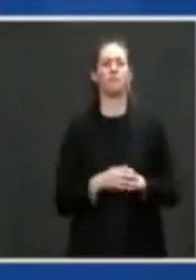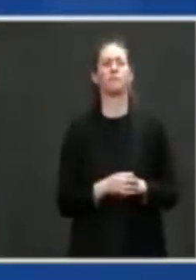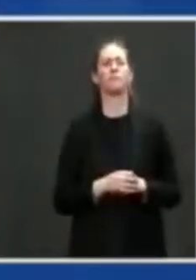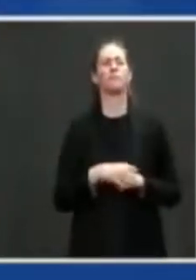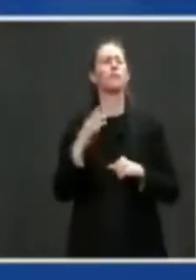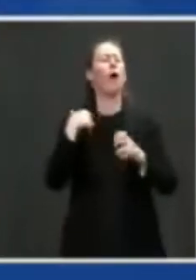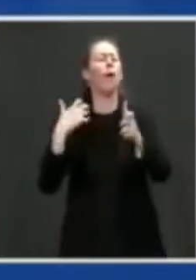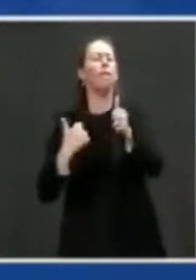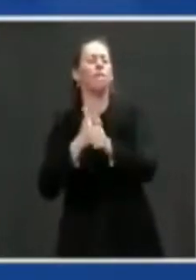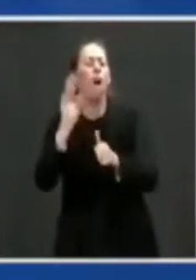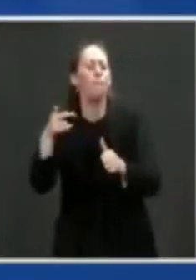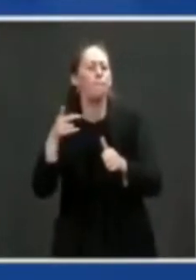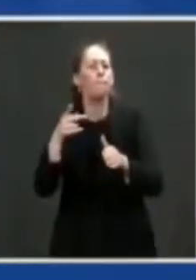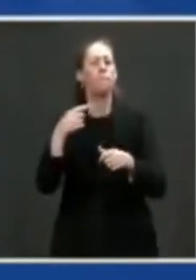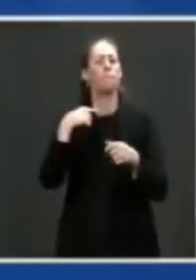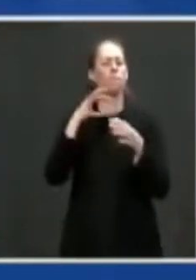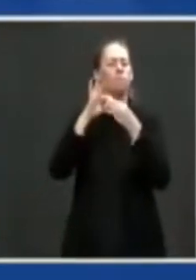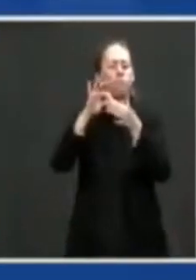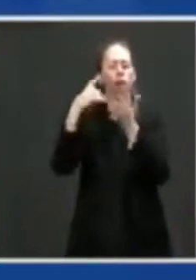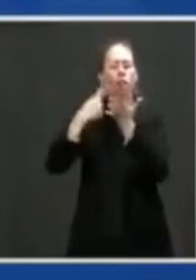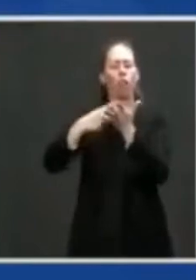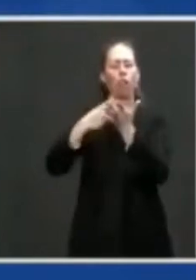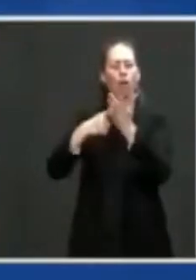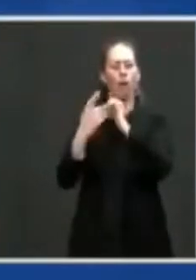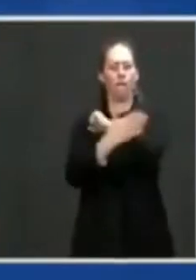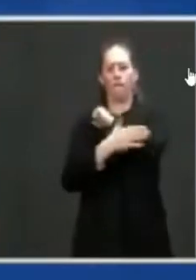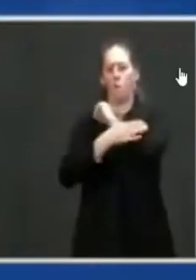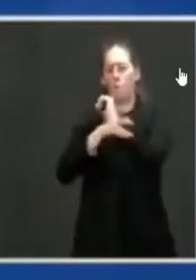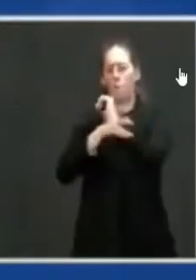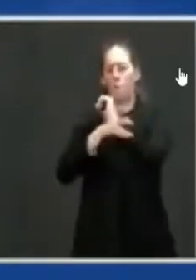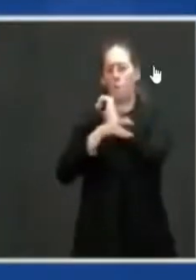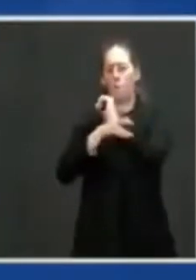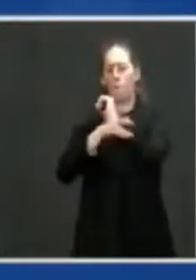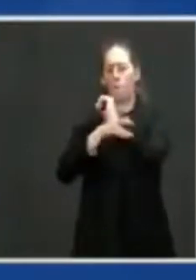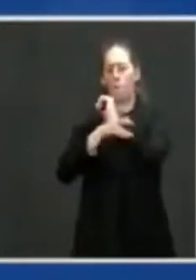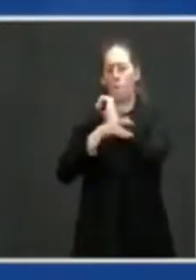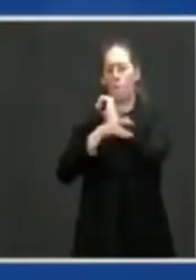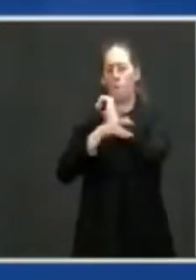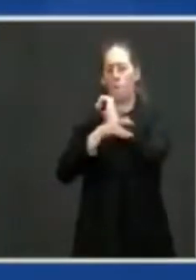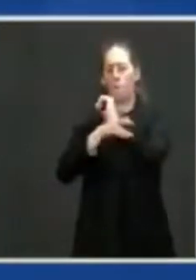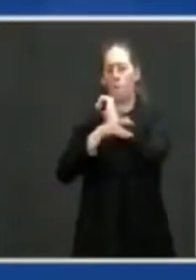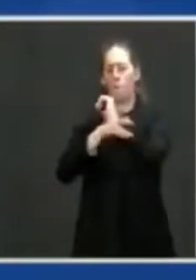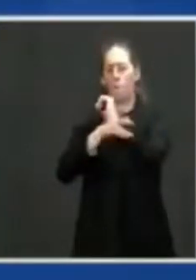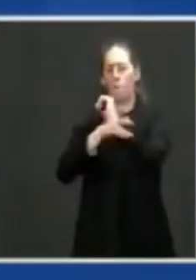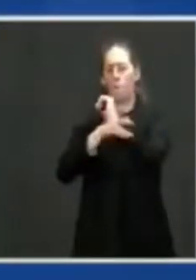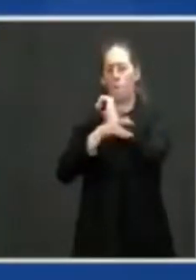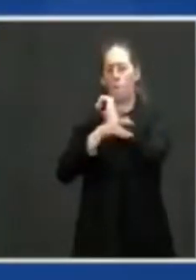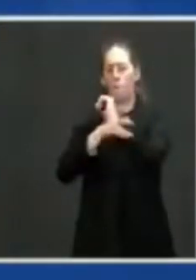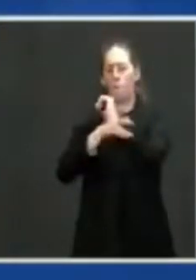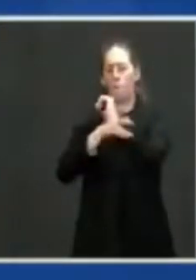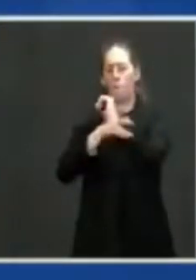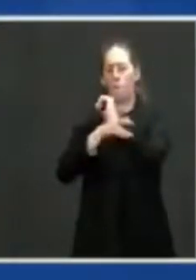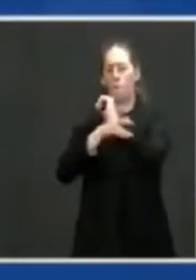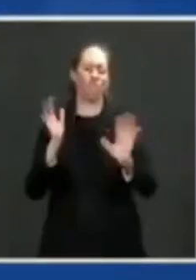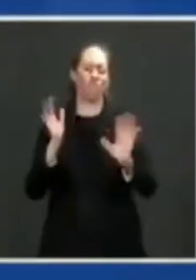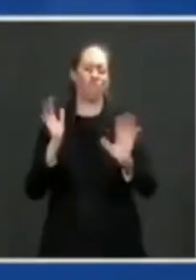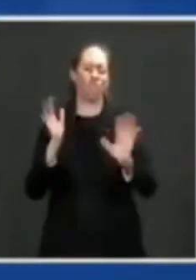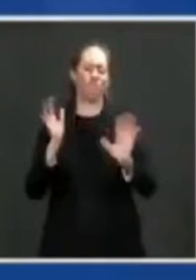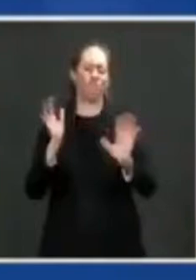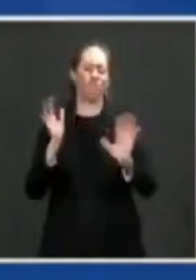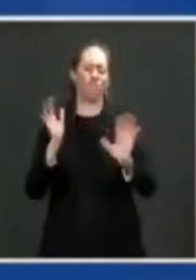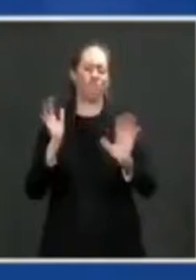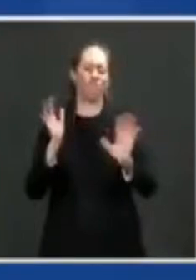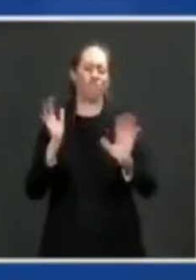North Korea tested two ballistic missiles. And listen to the way she's asking the question, right?